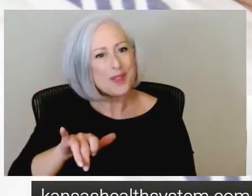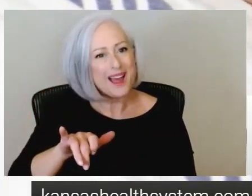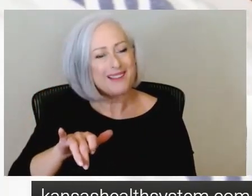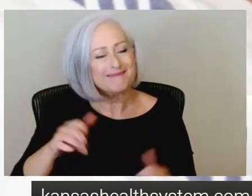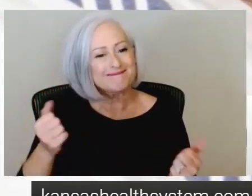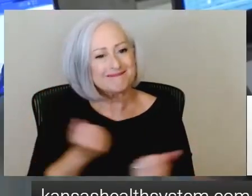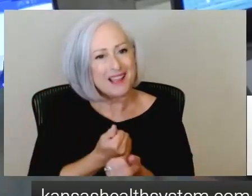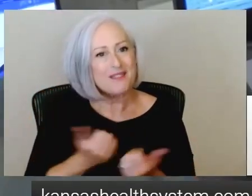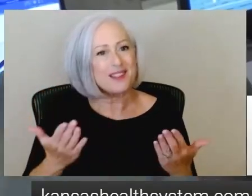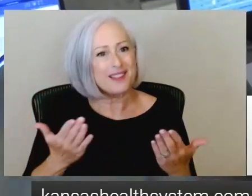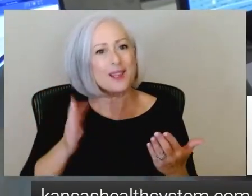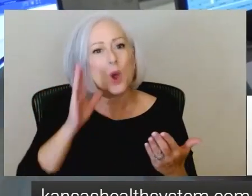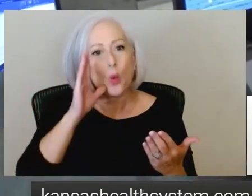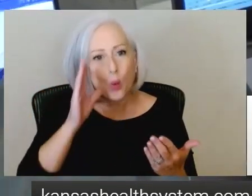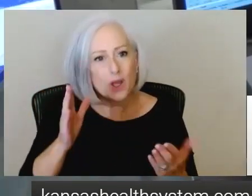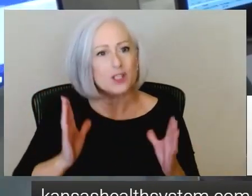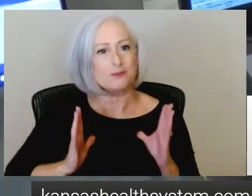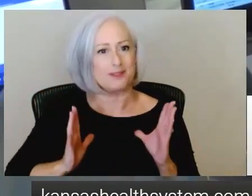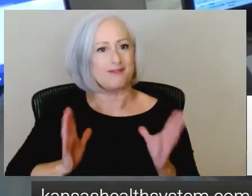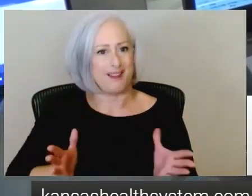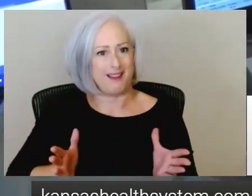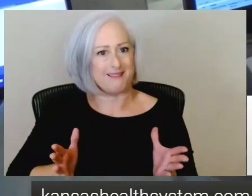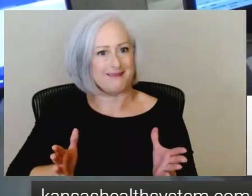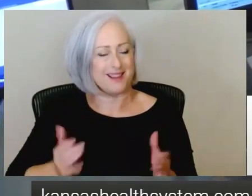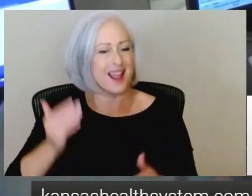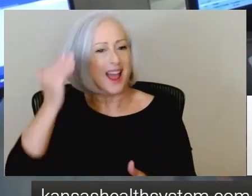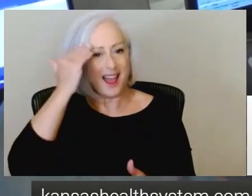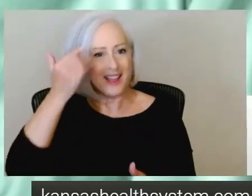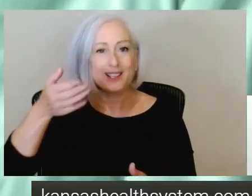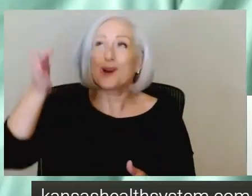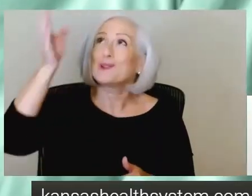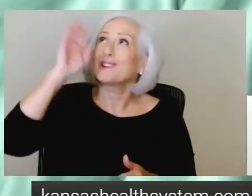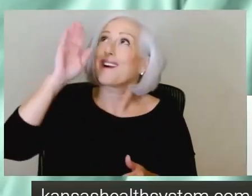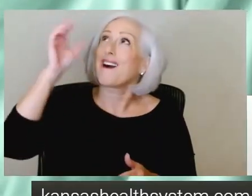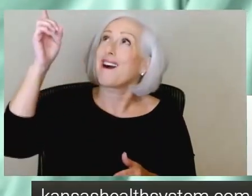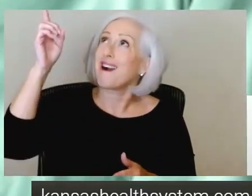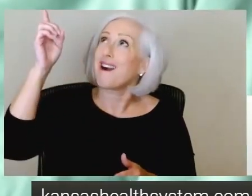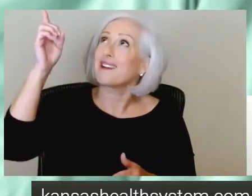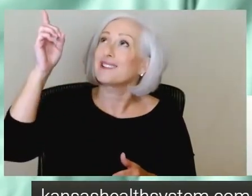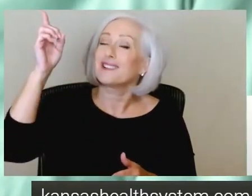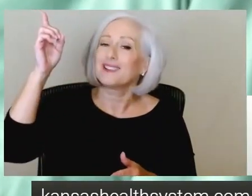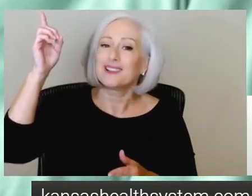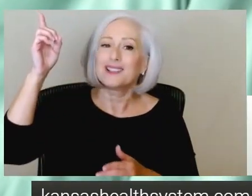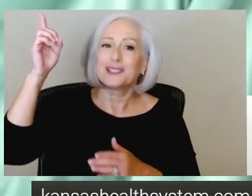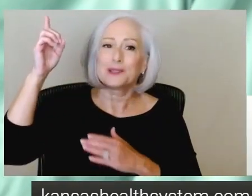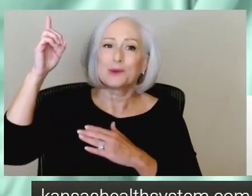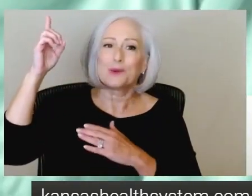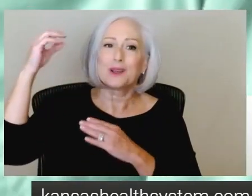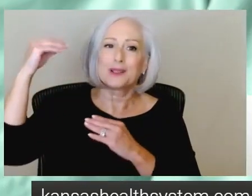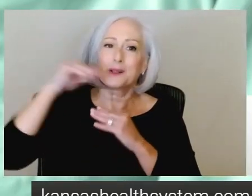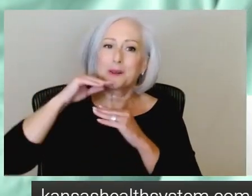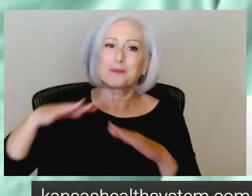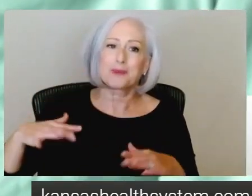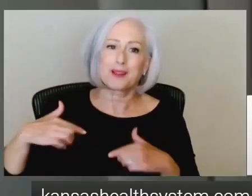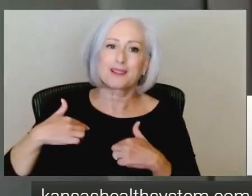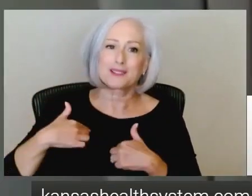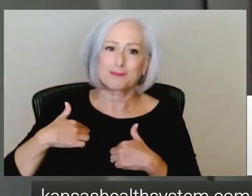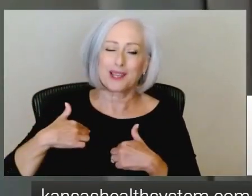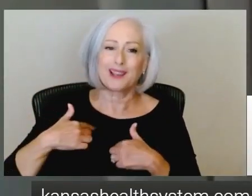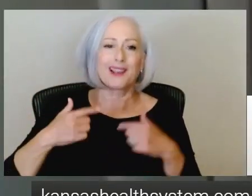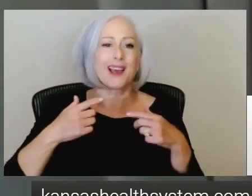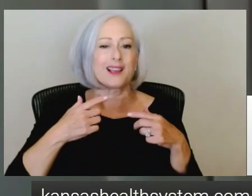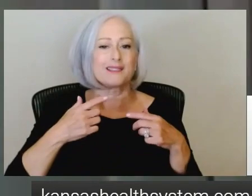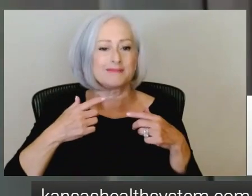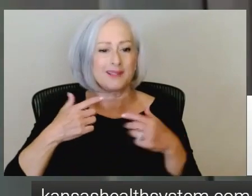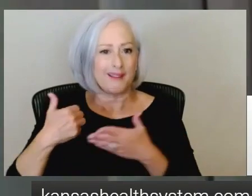everything's going to be okay. I know God's going to protect me and have his hands over the doctor's hands. And